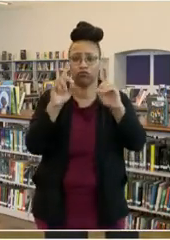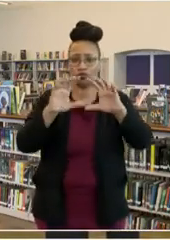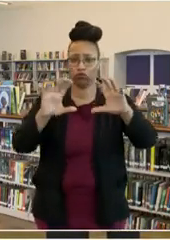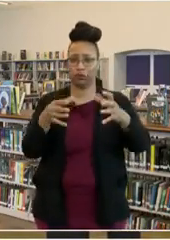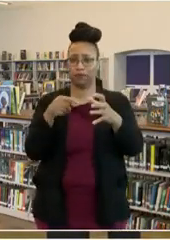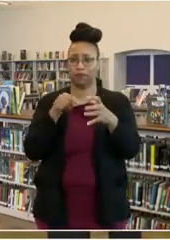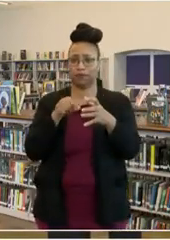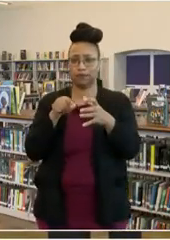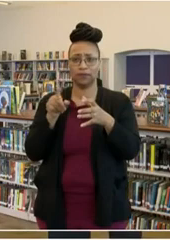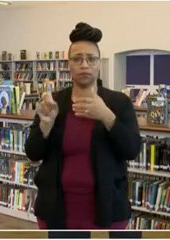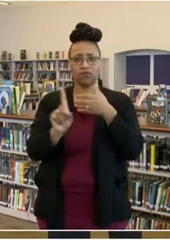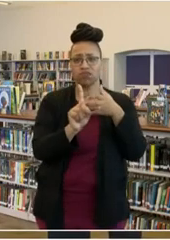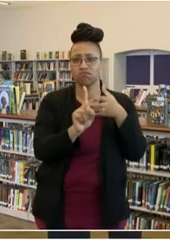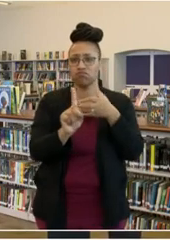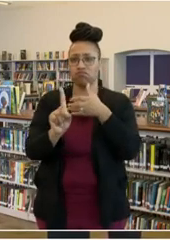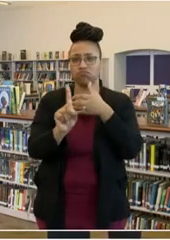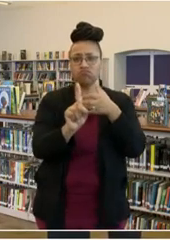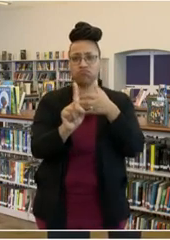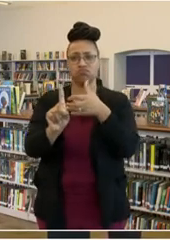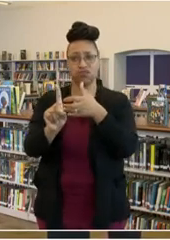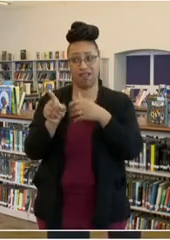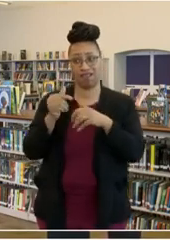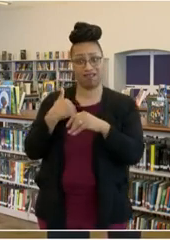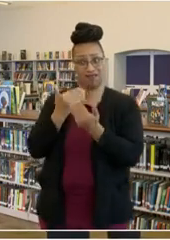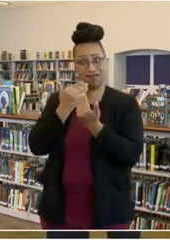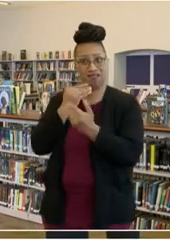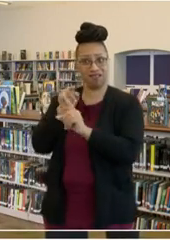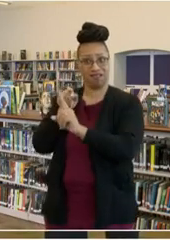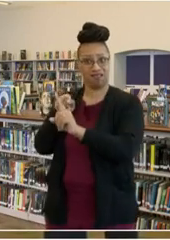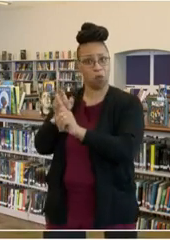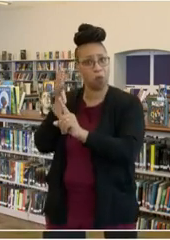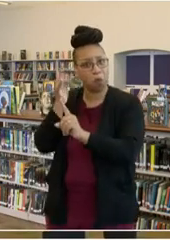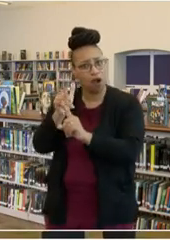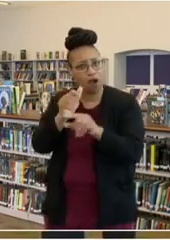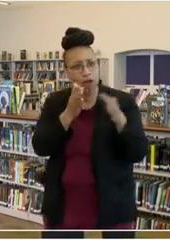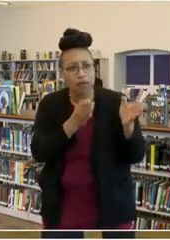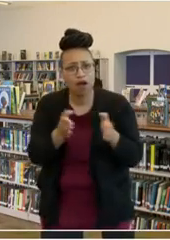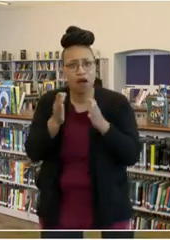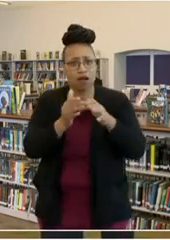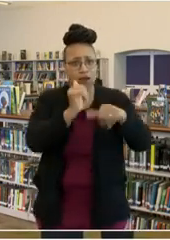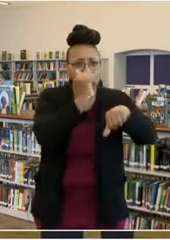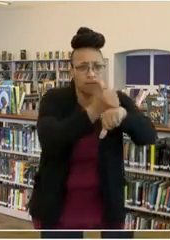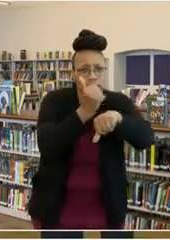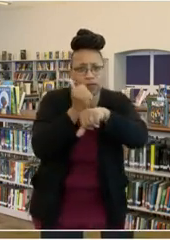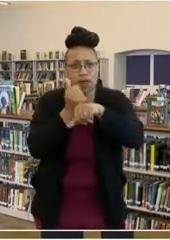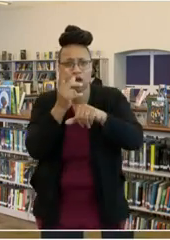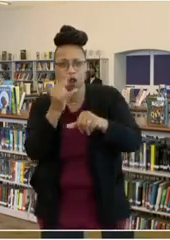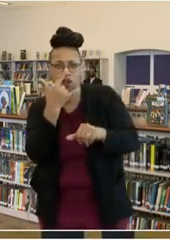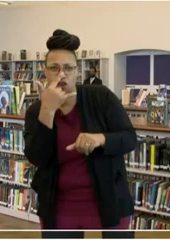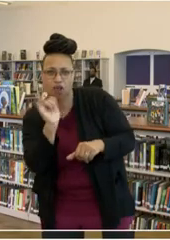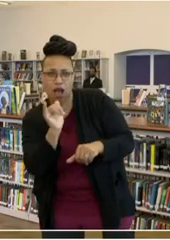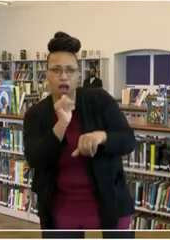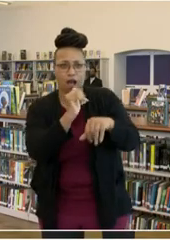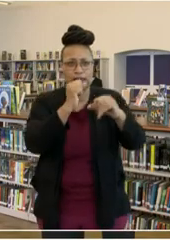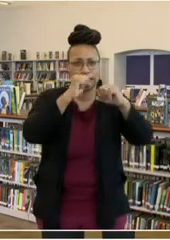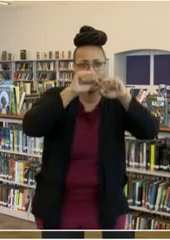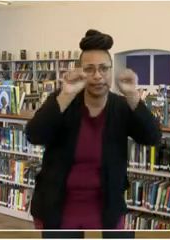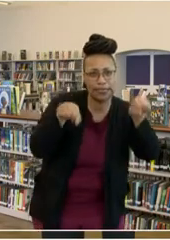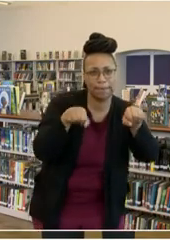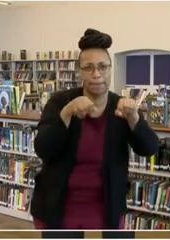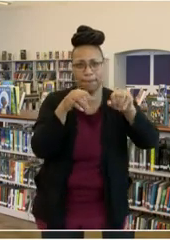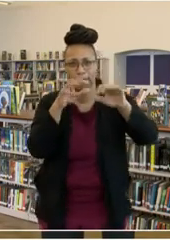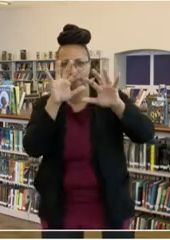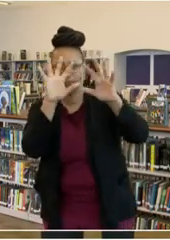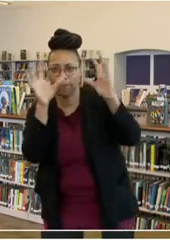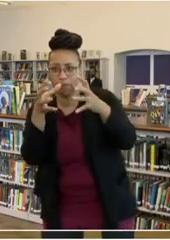together because of members of the executive branch, our partners on the council, the State Board of Education, and the Public Charter